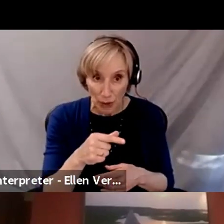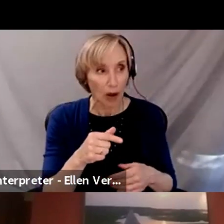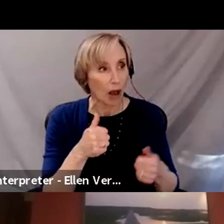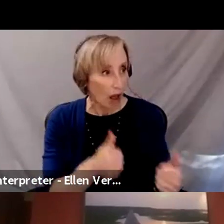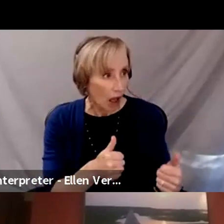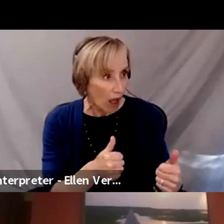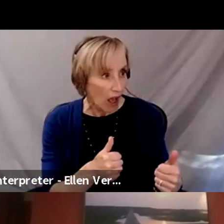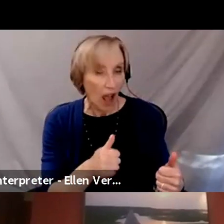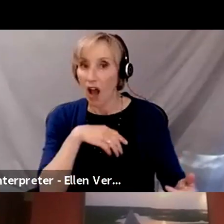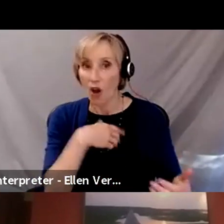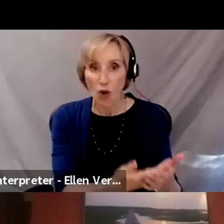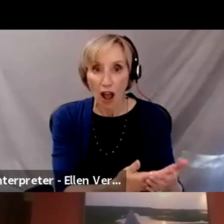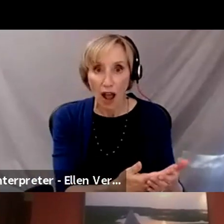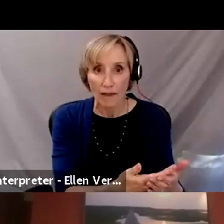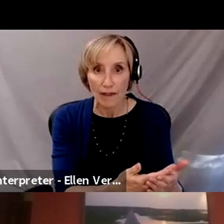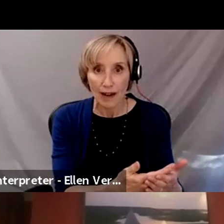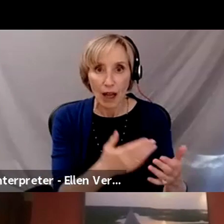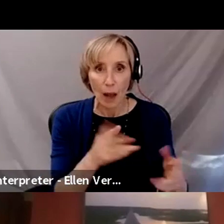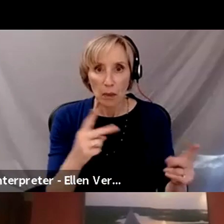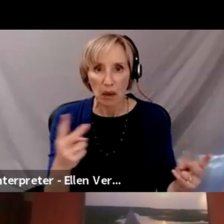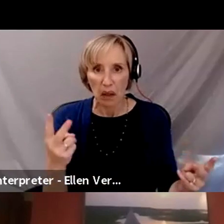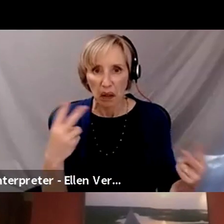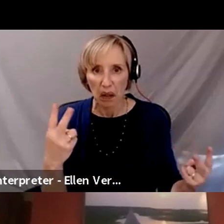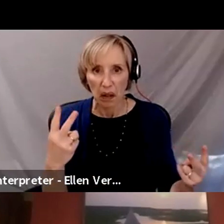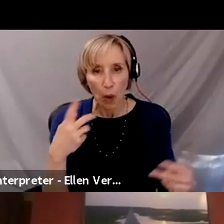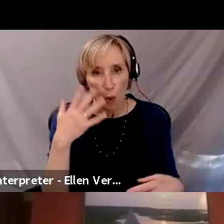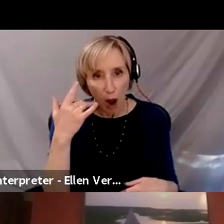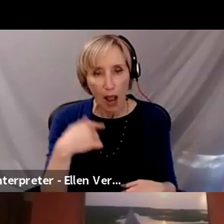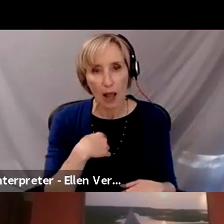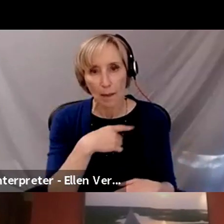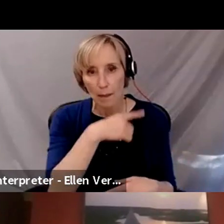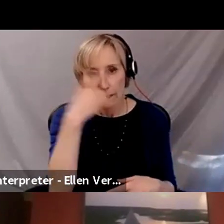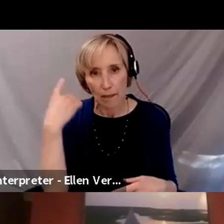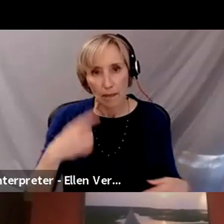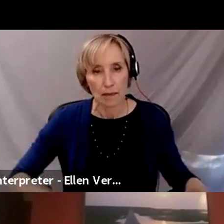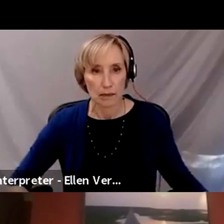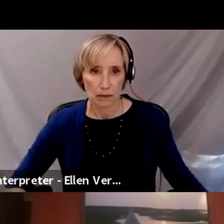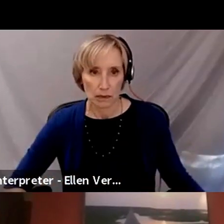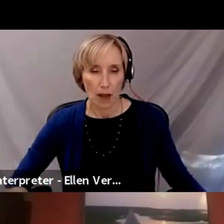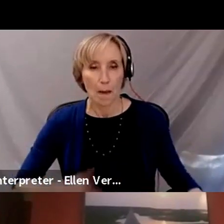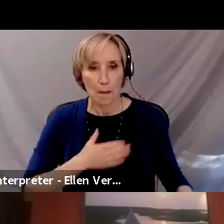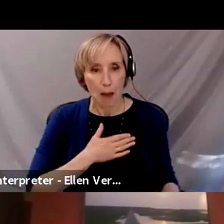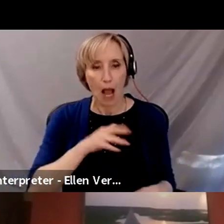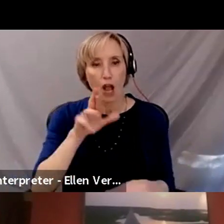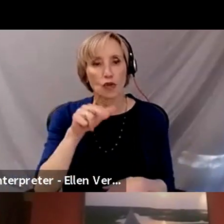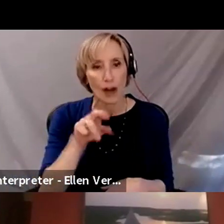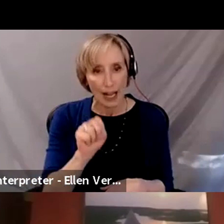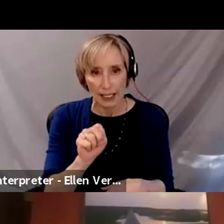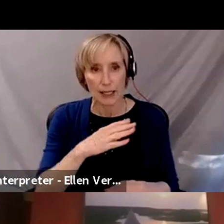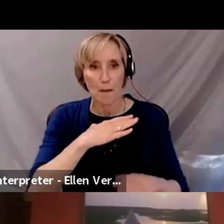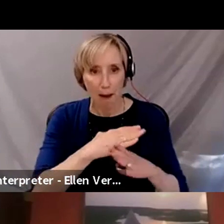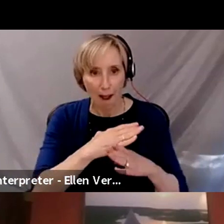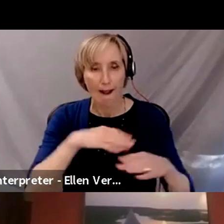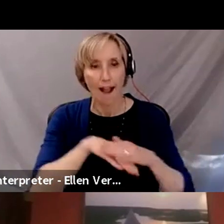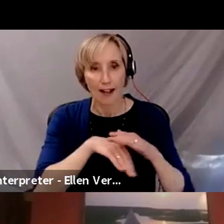I get there, it's my race now that is a barrier for me getting access to the same way that other people in the space did. So I think